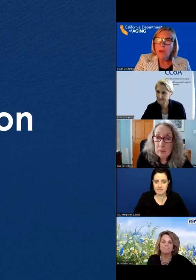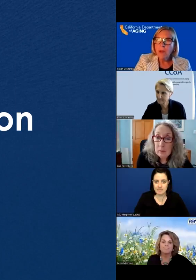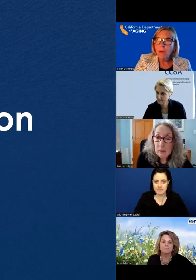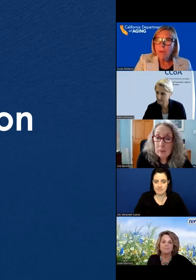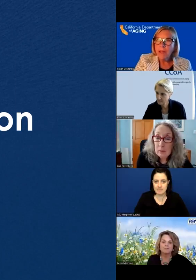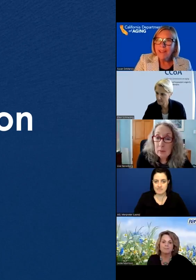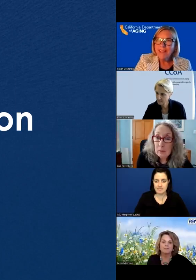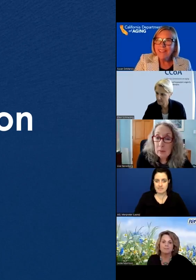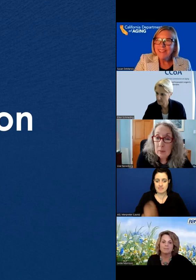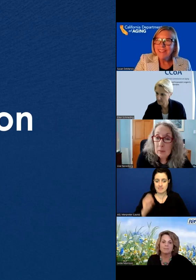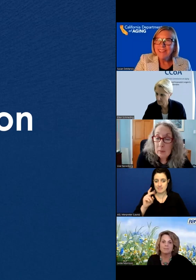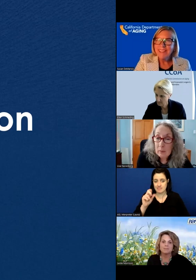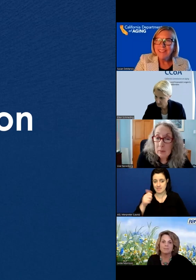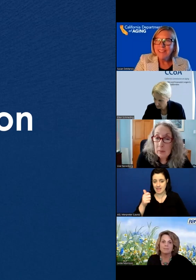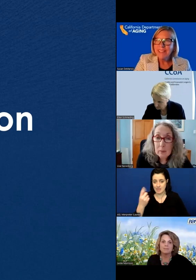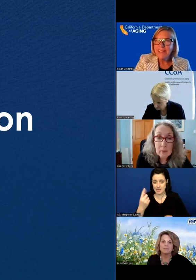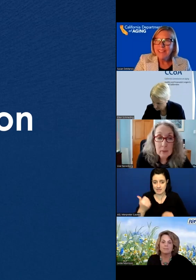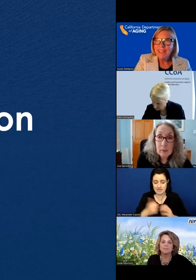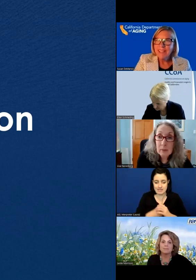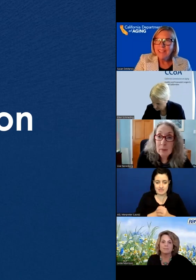Okay, anybody else?